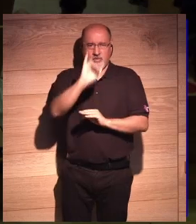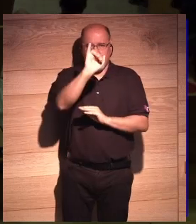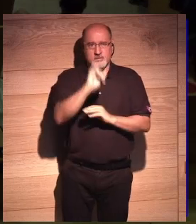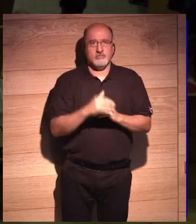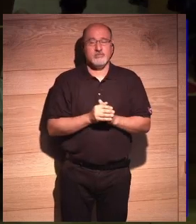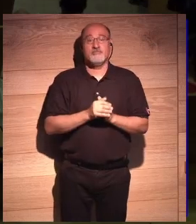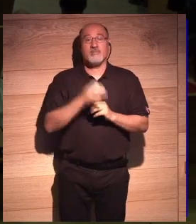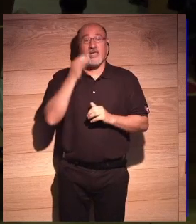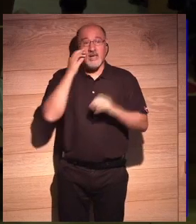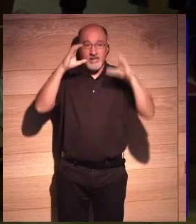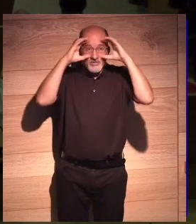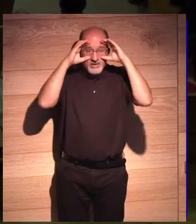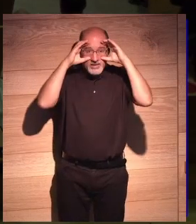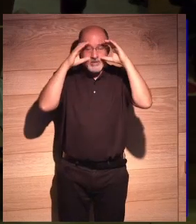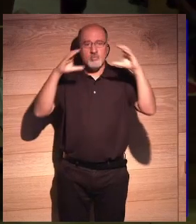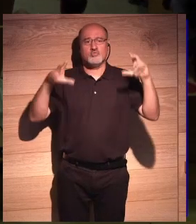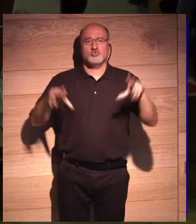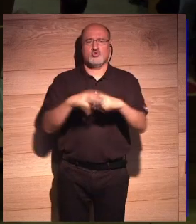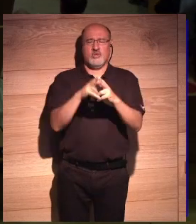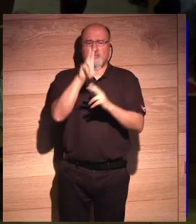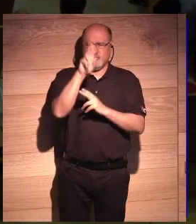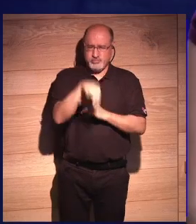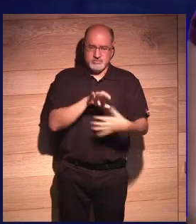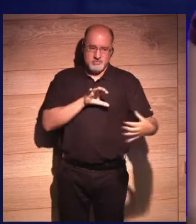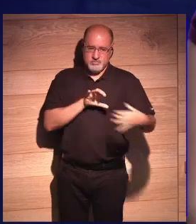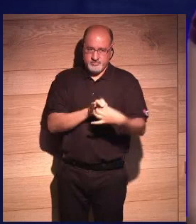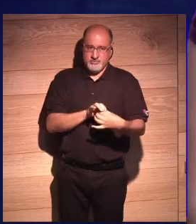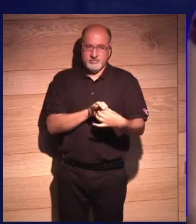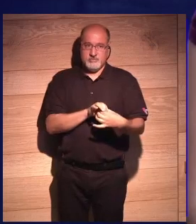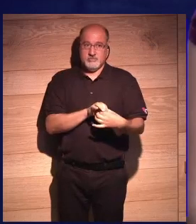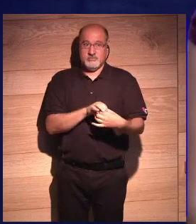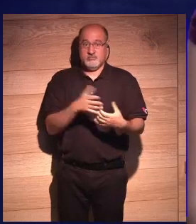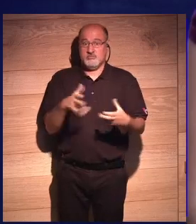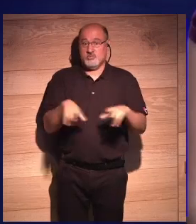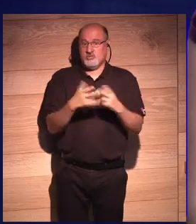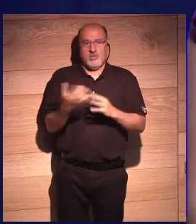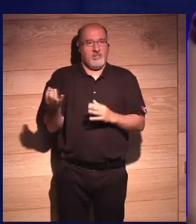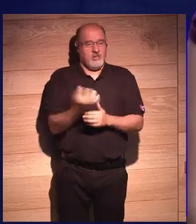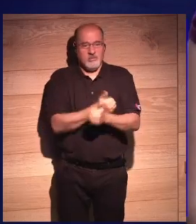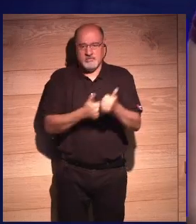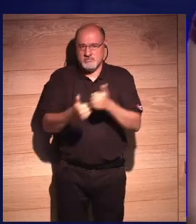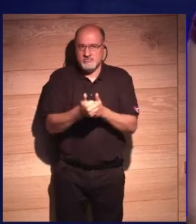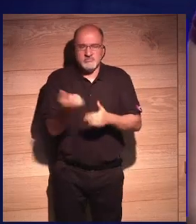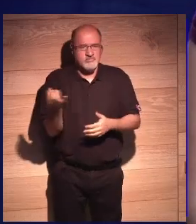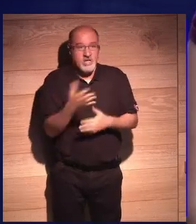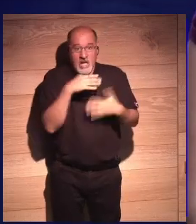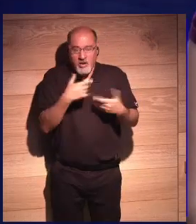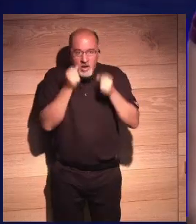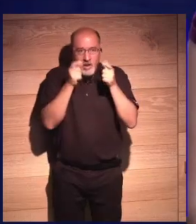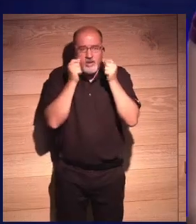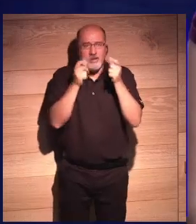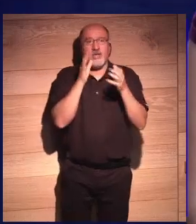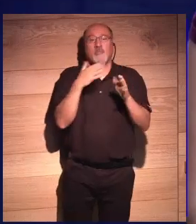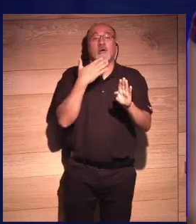own identity. So in the end, the virtual reality is social, basically. And this is something very beautiful, and it's not